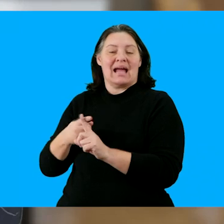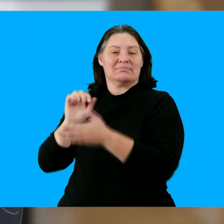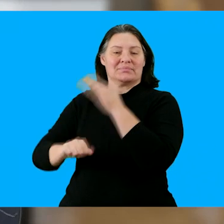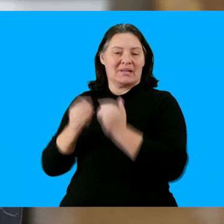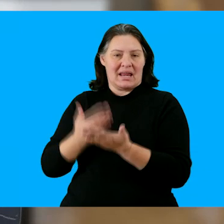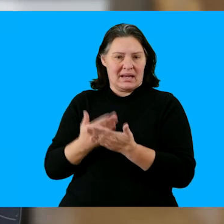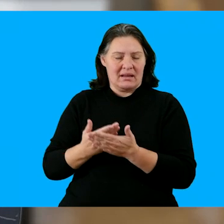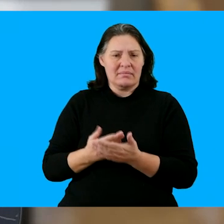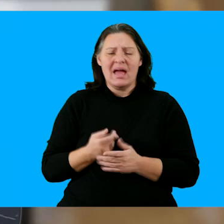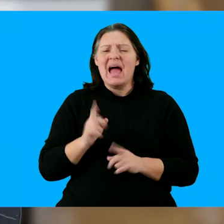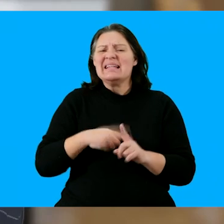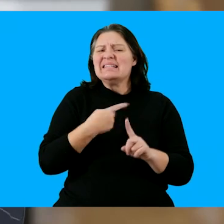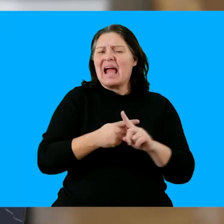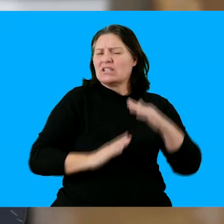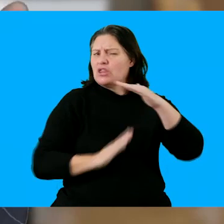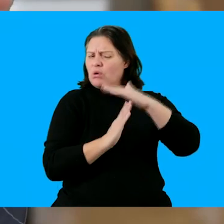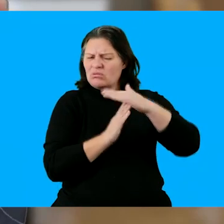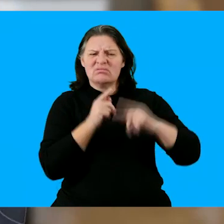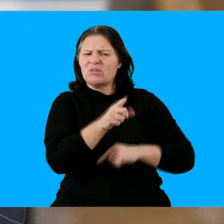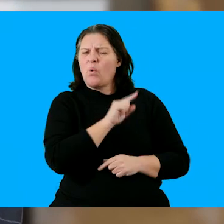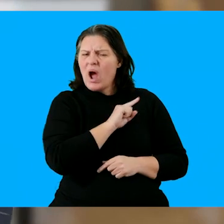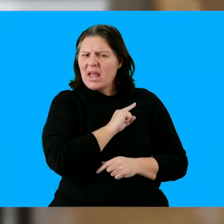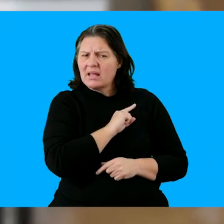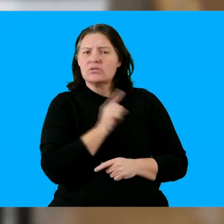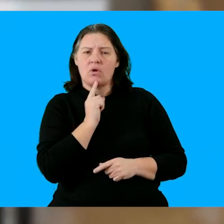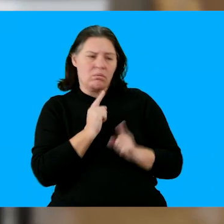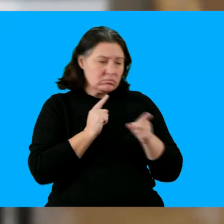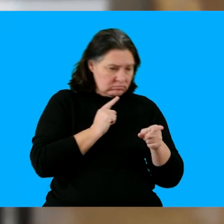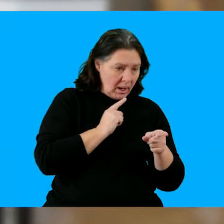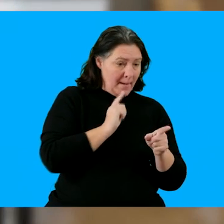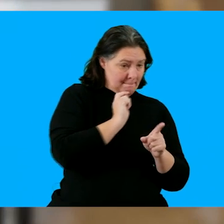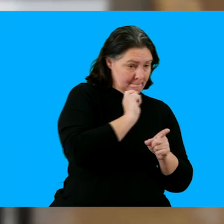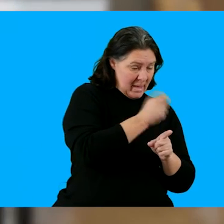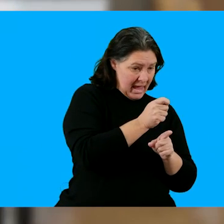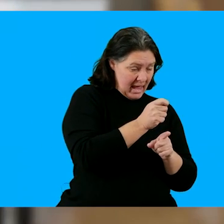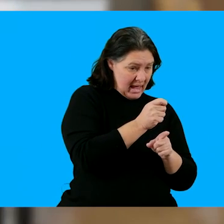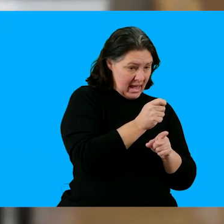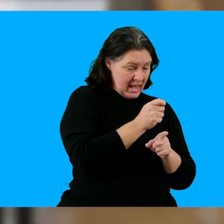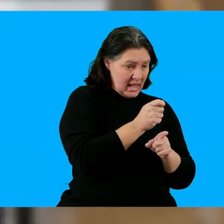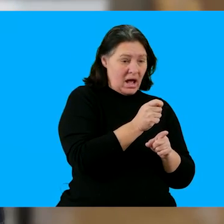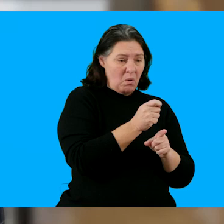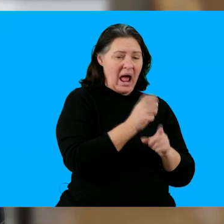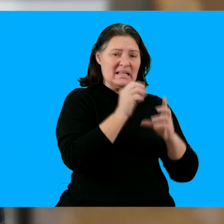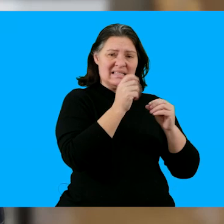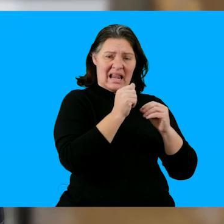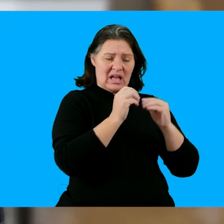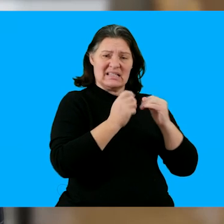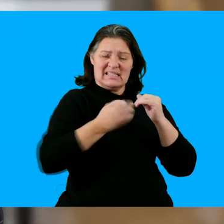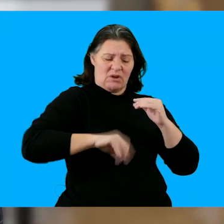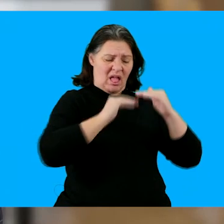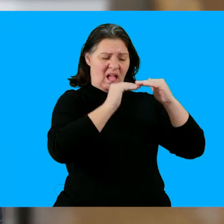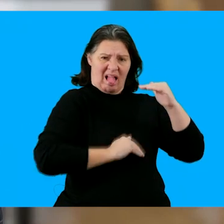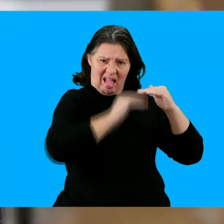important? The tax threshold determines who must pay tax and who must not pay taxes, right? So if the person is